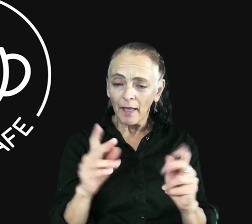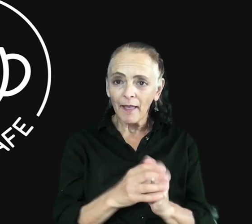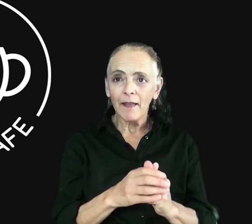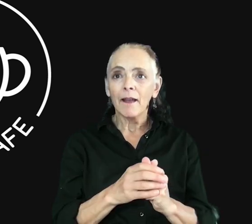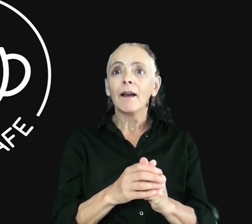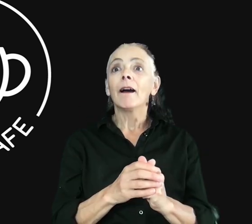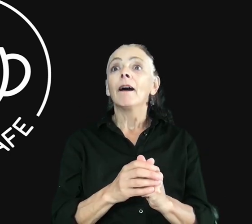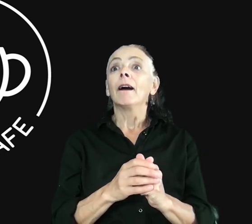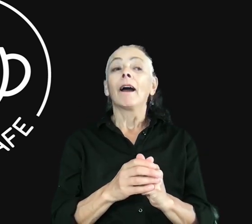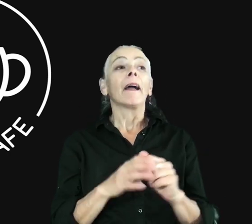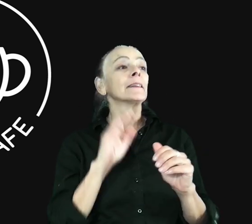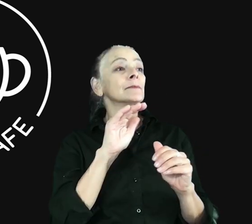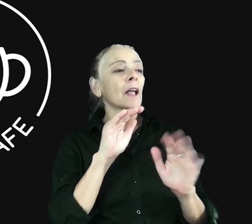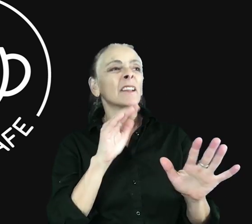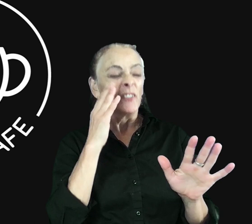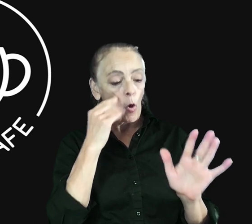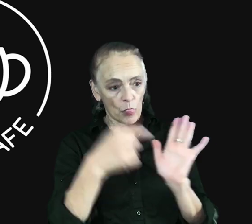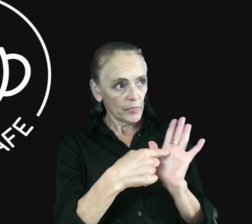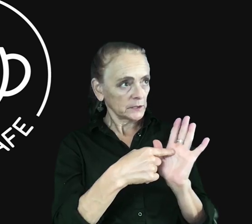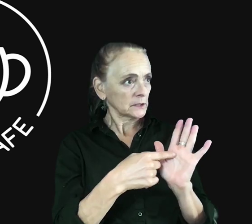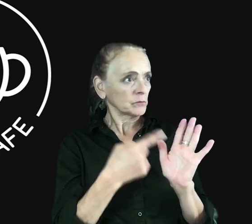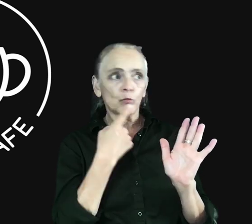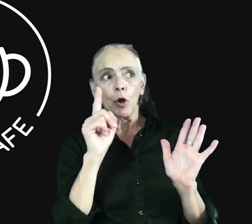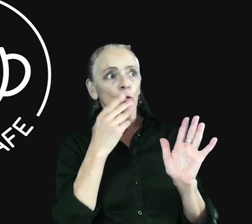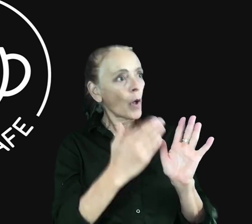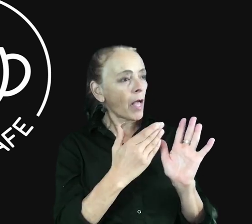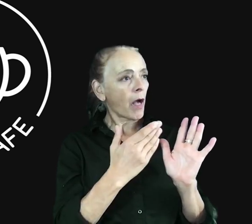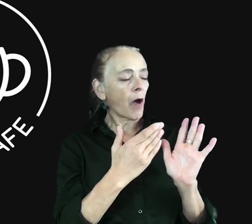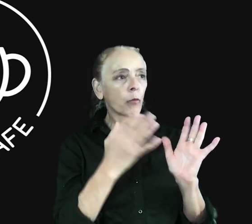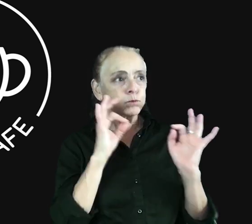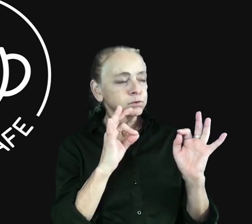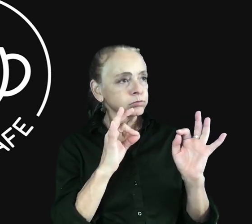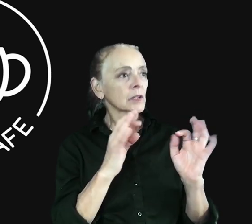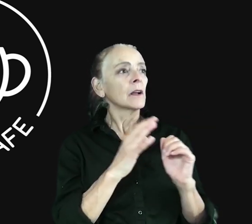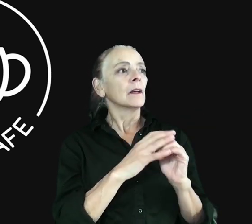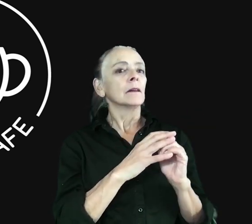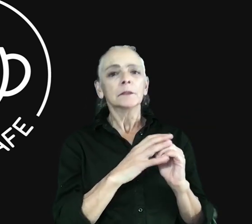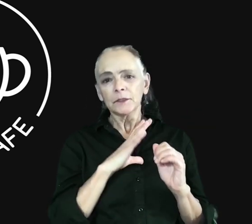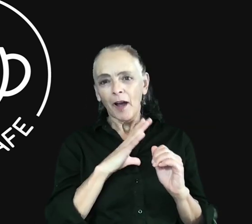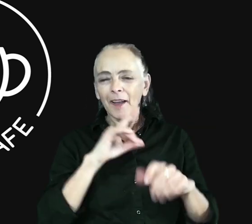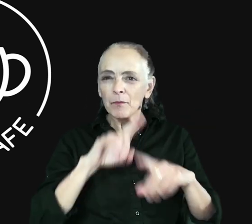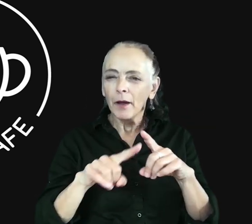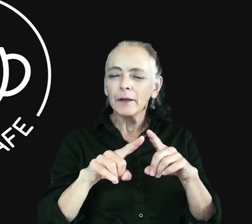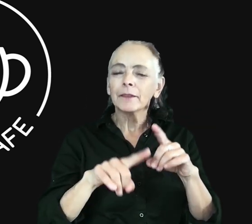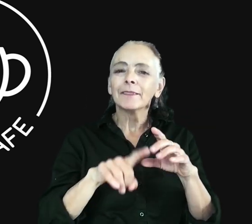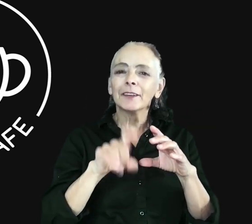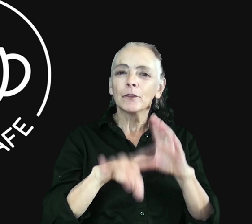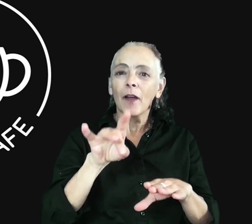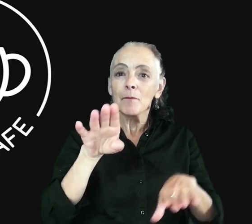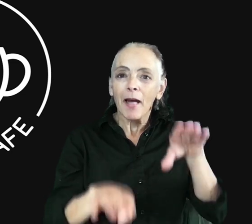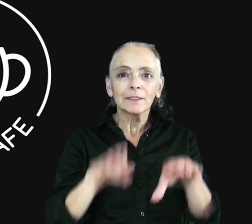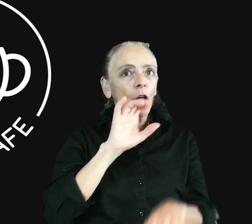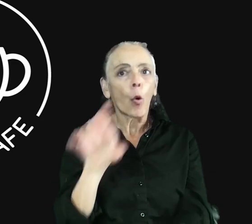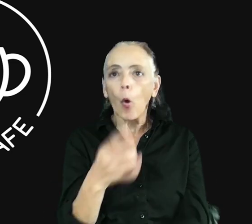like yes this thing worked as intended is always going to be okay but it's about finding that balance between i'm only